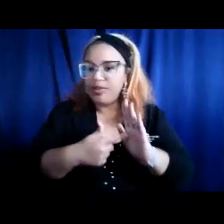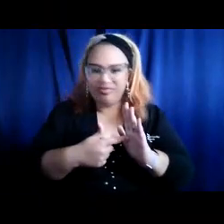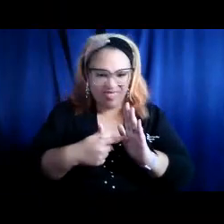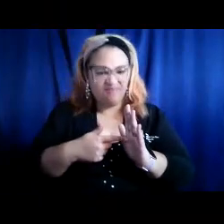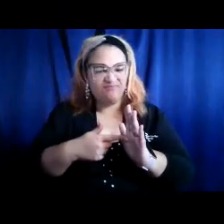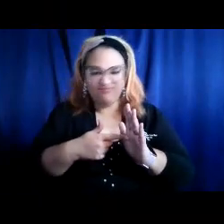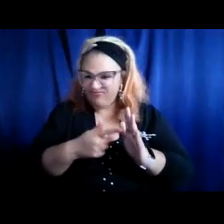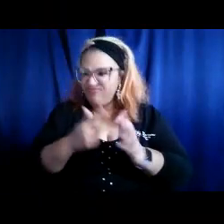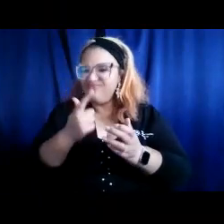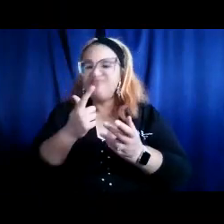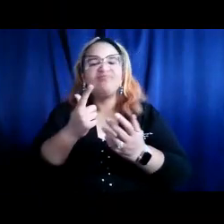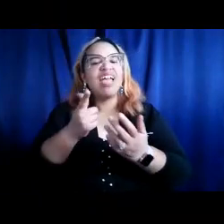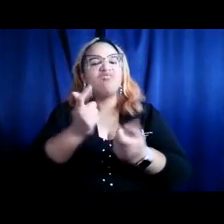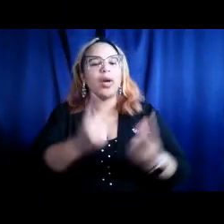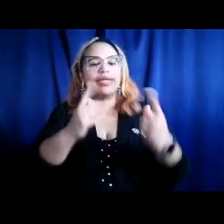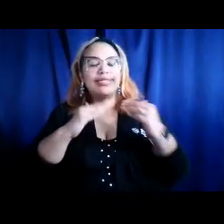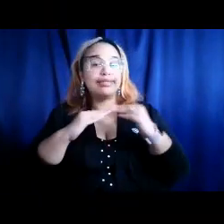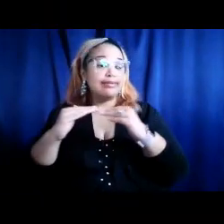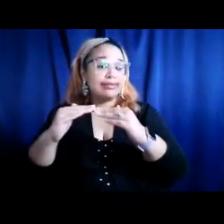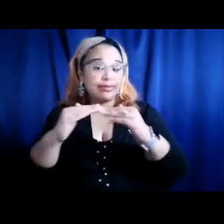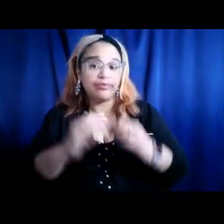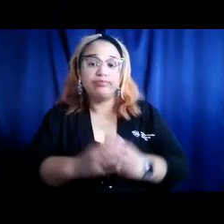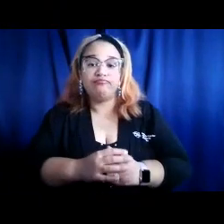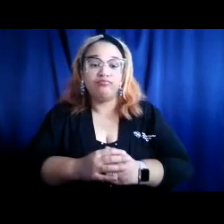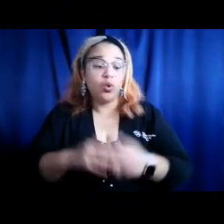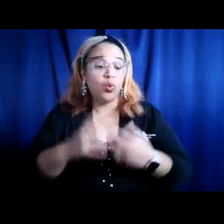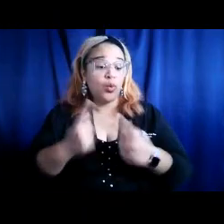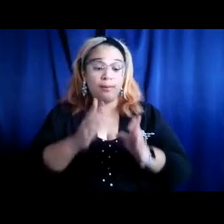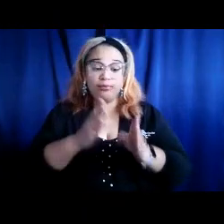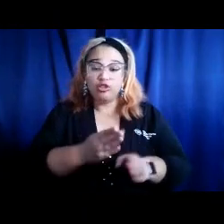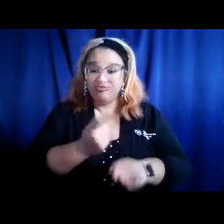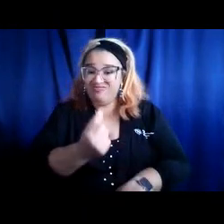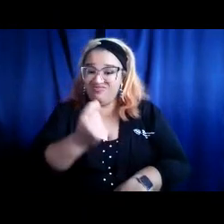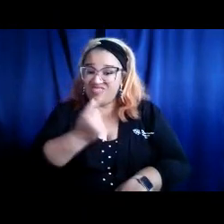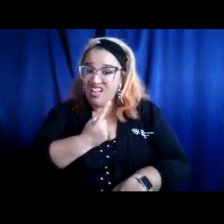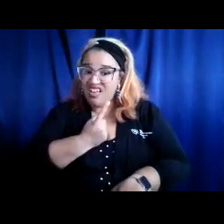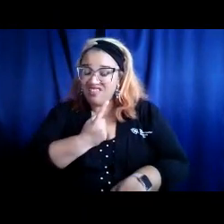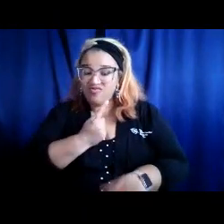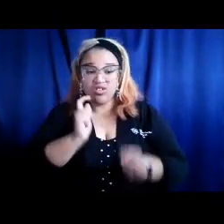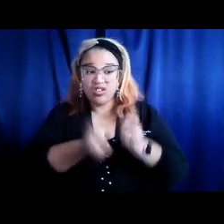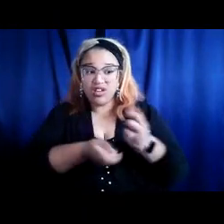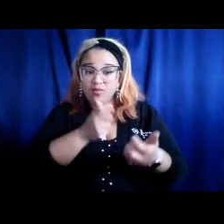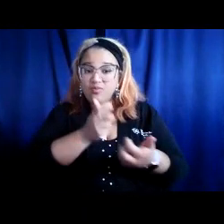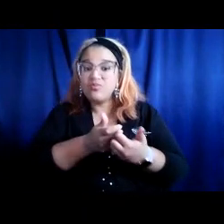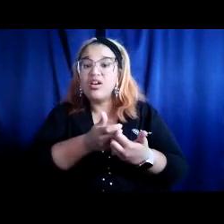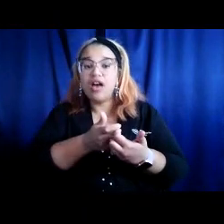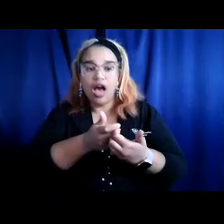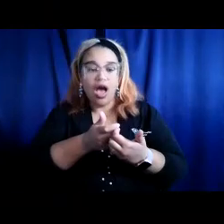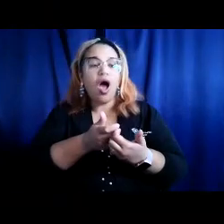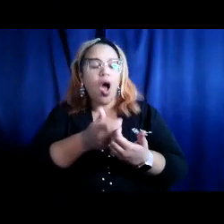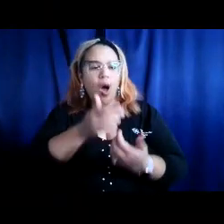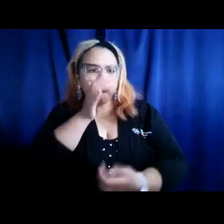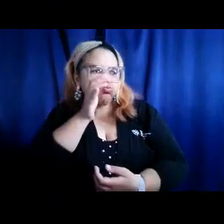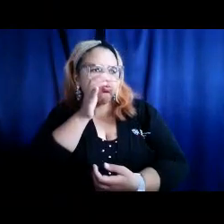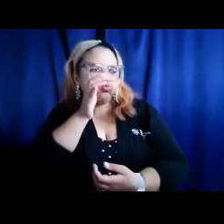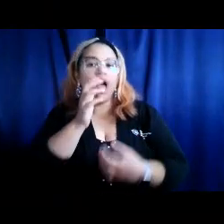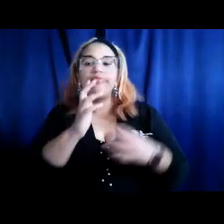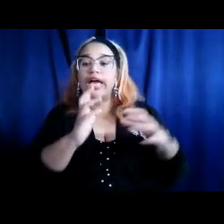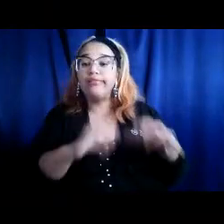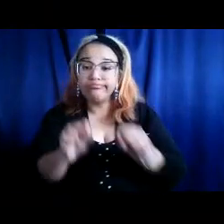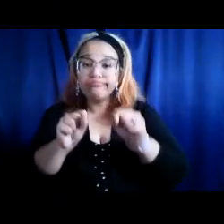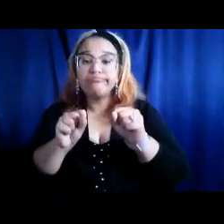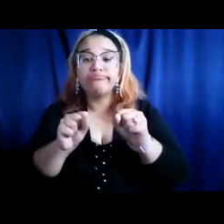requests and taking action. Yeah, so definitely some great responses, some great ideas, and then